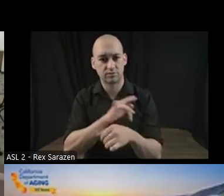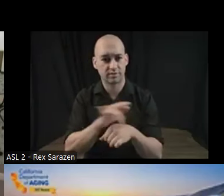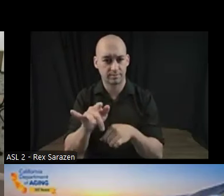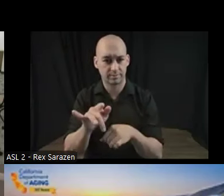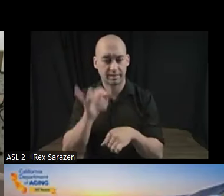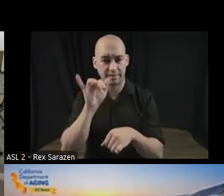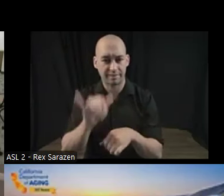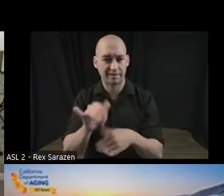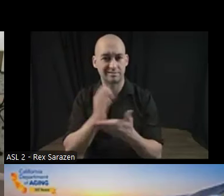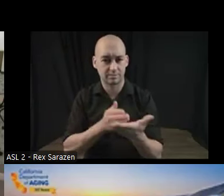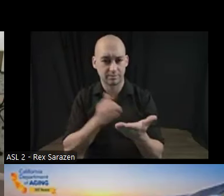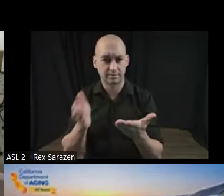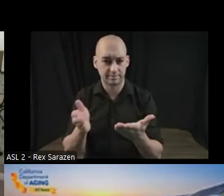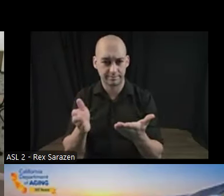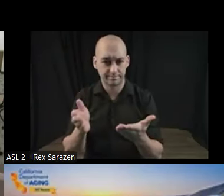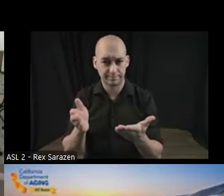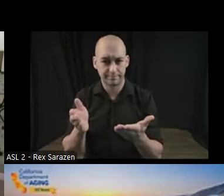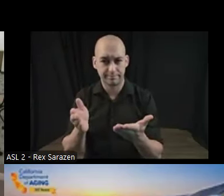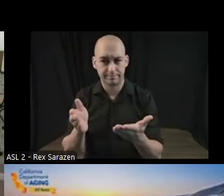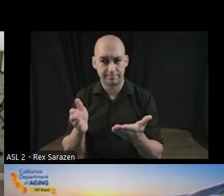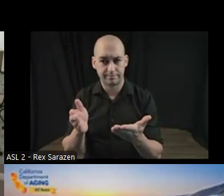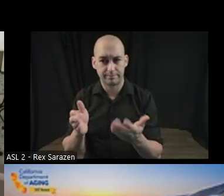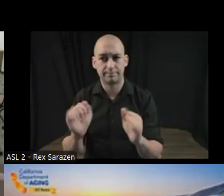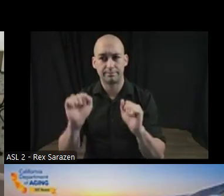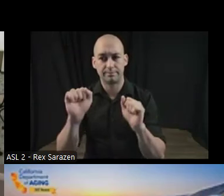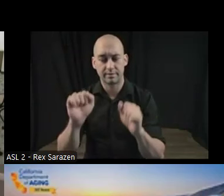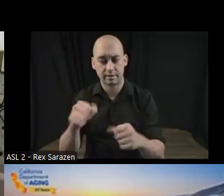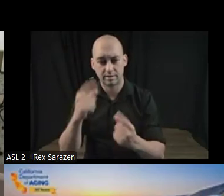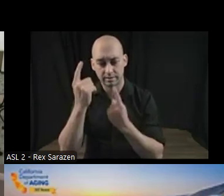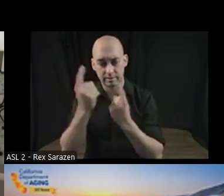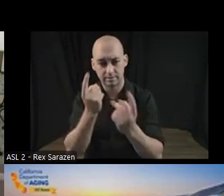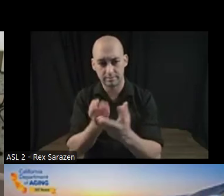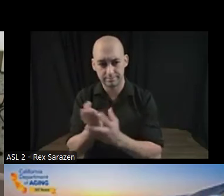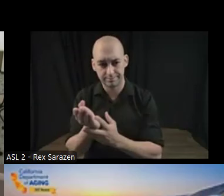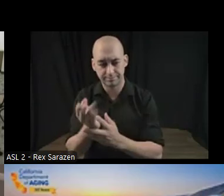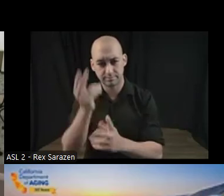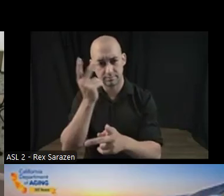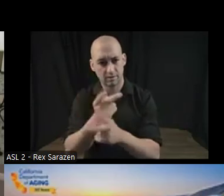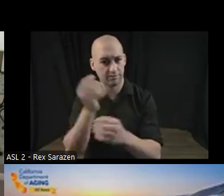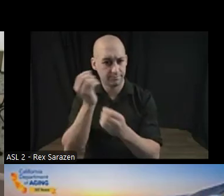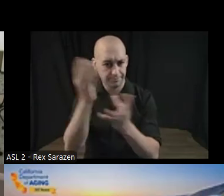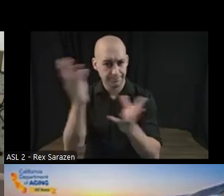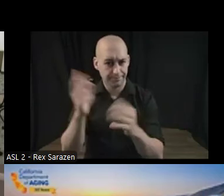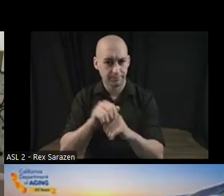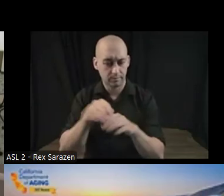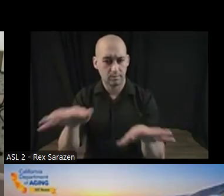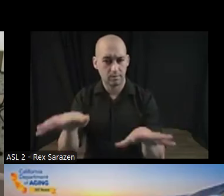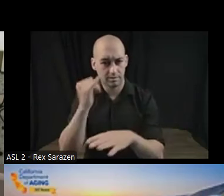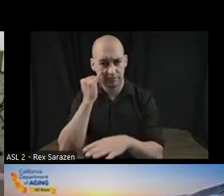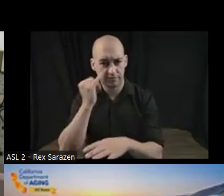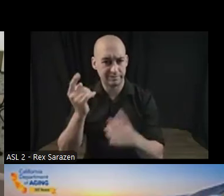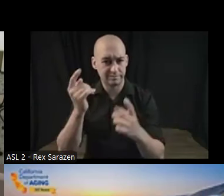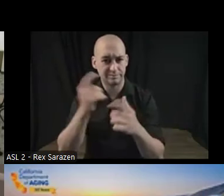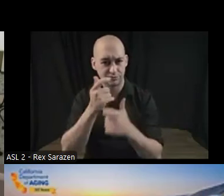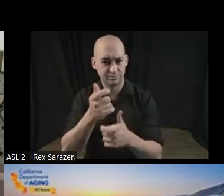something that we can, think through, and we can keep you updated. If you're interested in being more